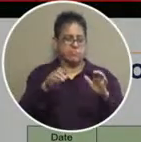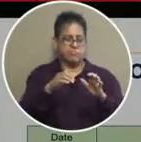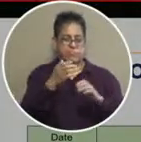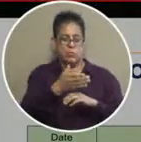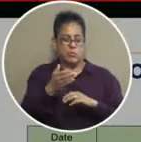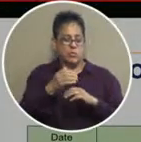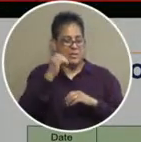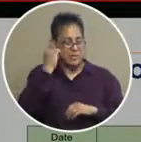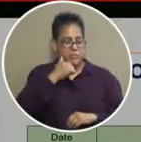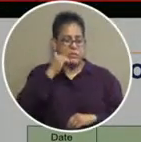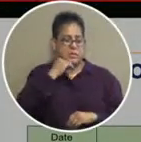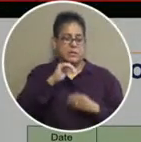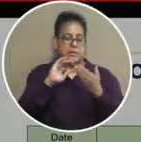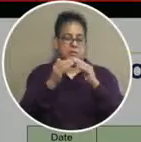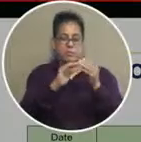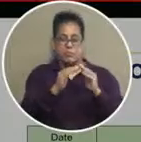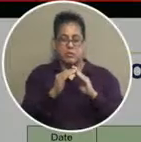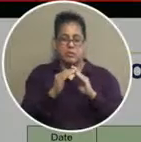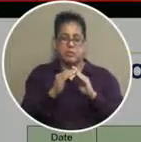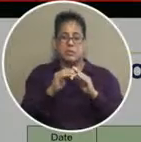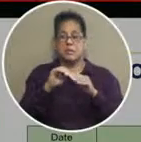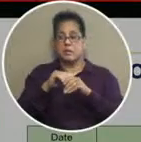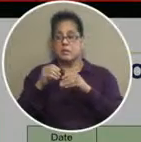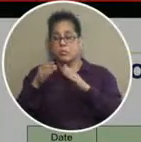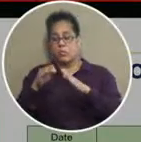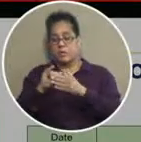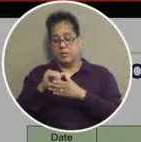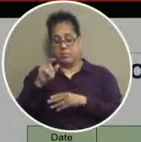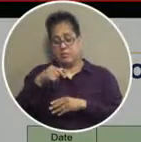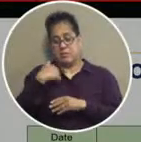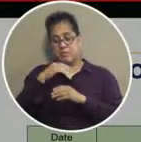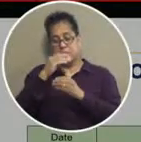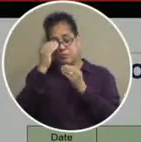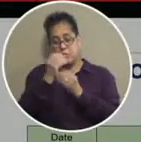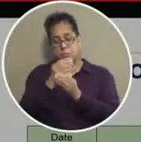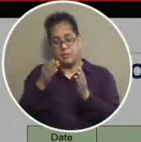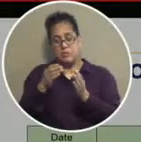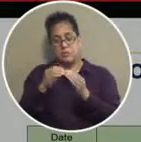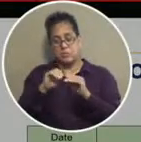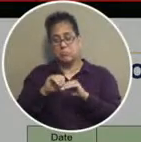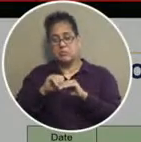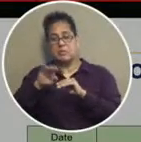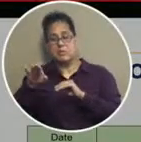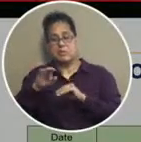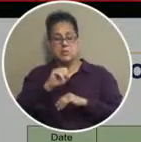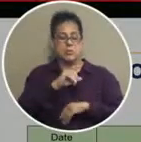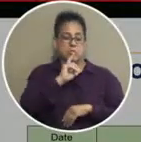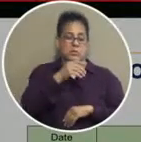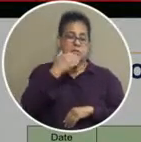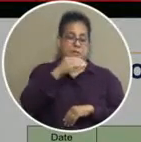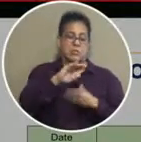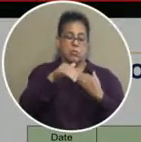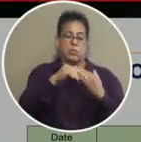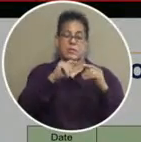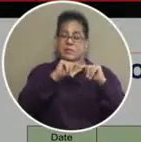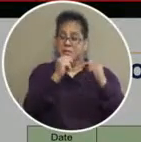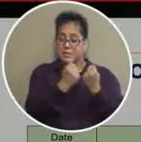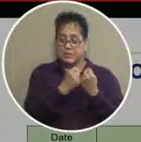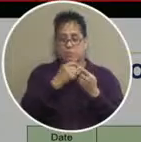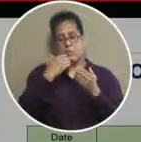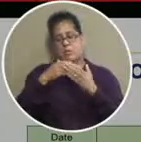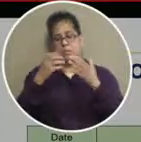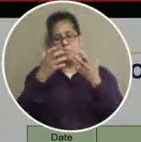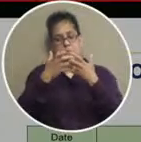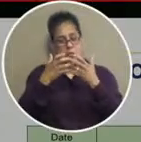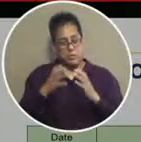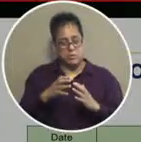day to the community in the way that they need to have this information deployed. So I just want to thank all the team members and all of our partners